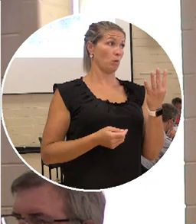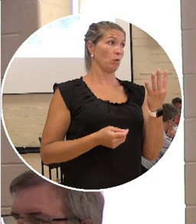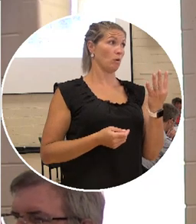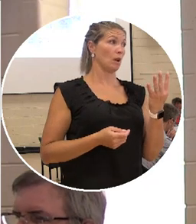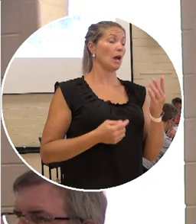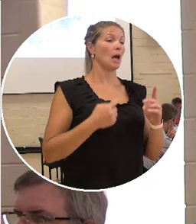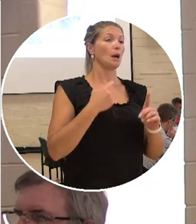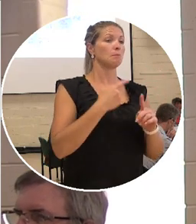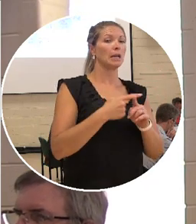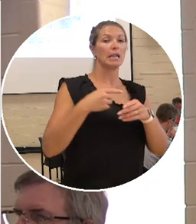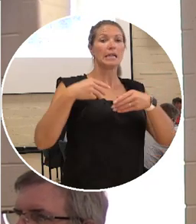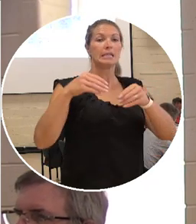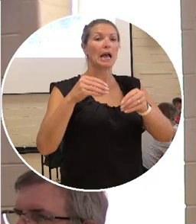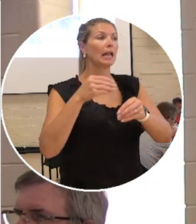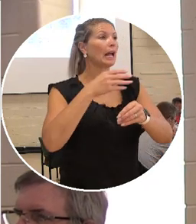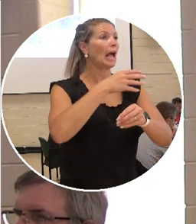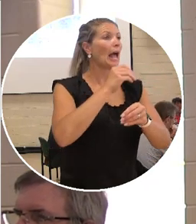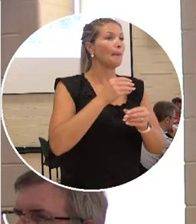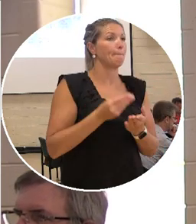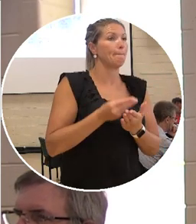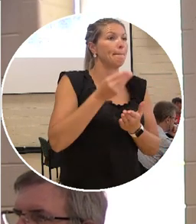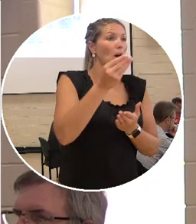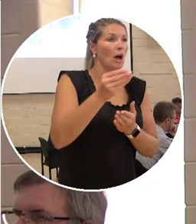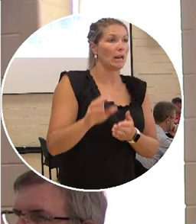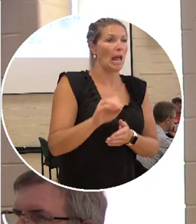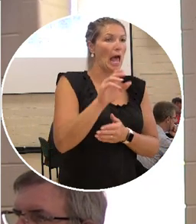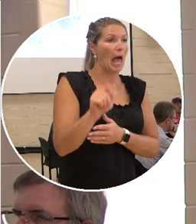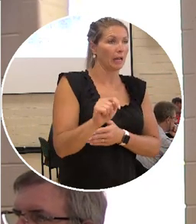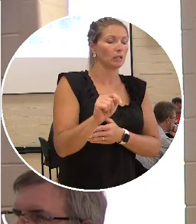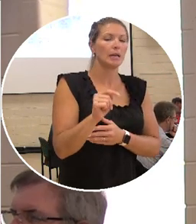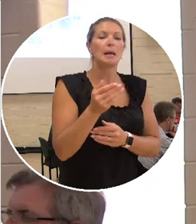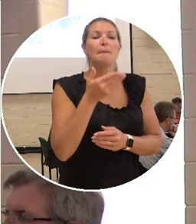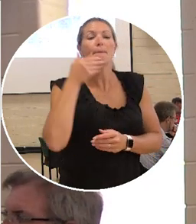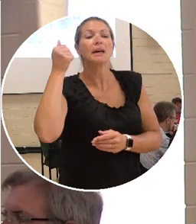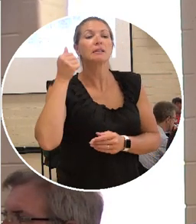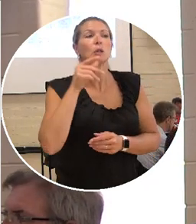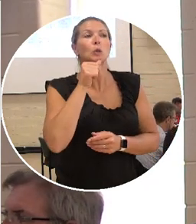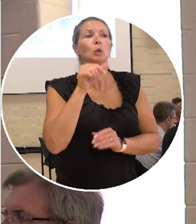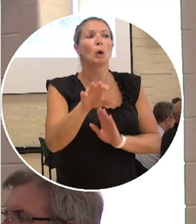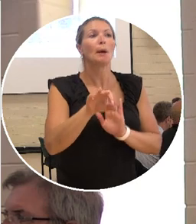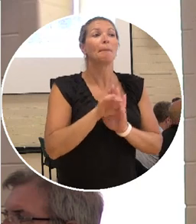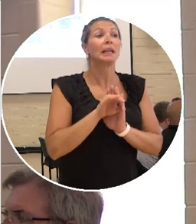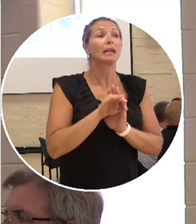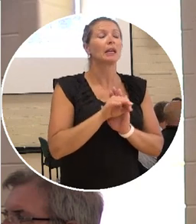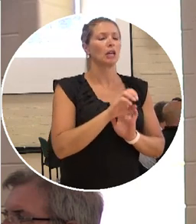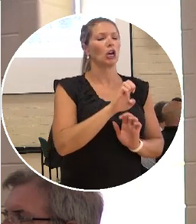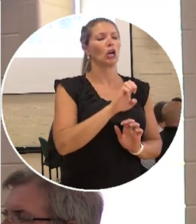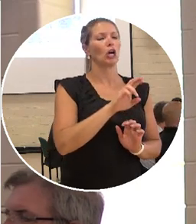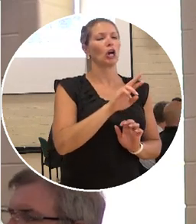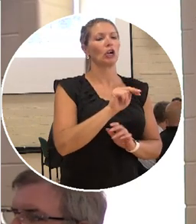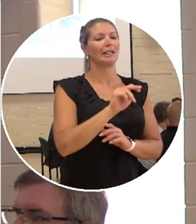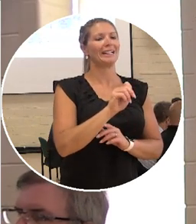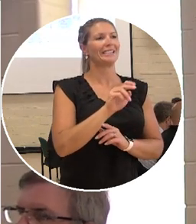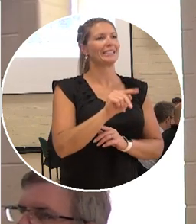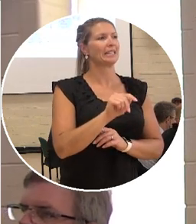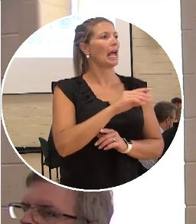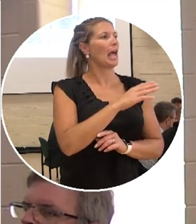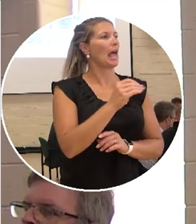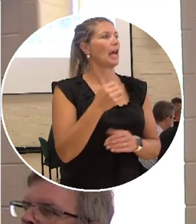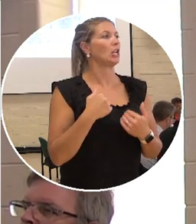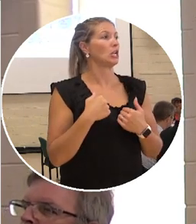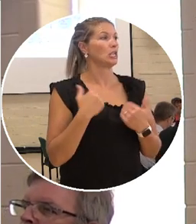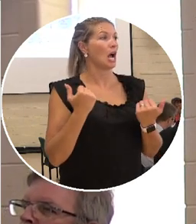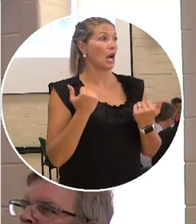Act, the highest ranking proposal was deemed to be the preferred supplier. Ernst & Young submitted the proposal with the